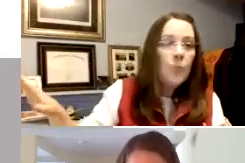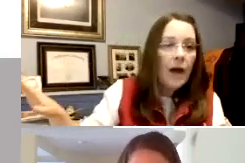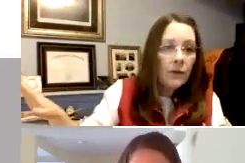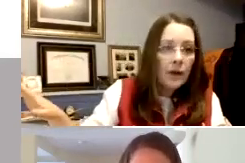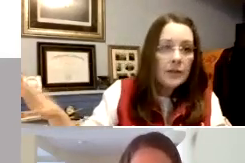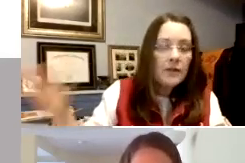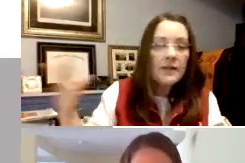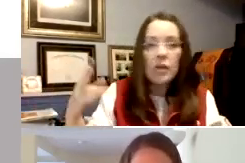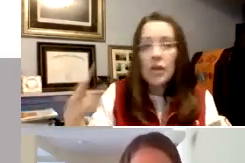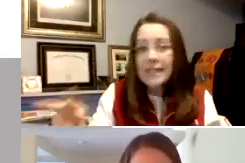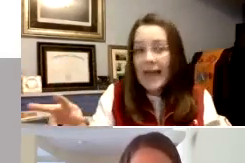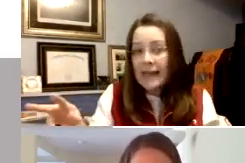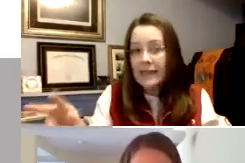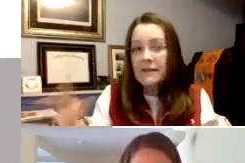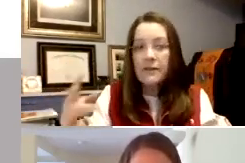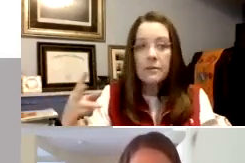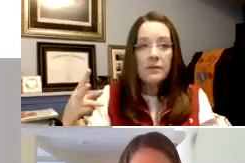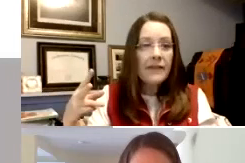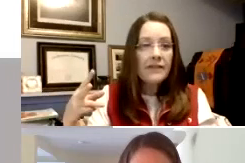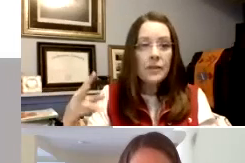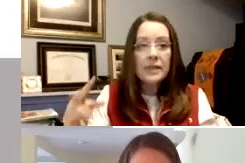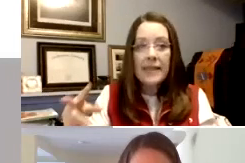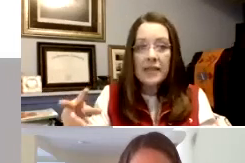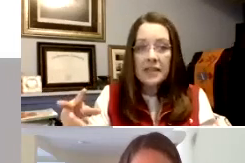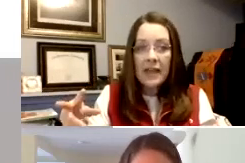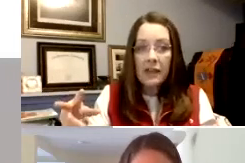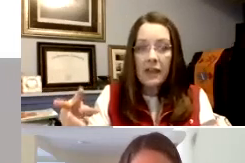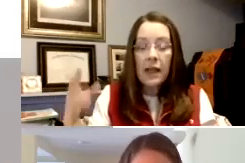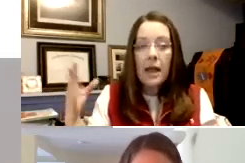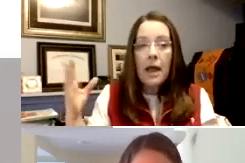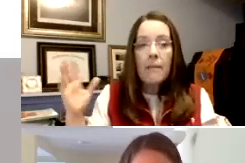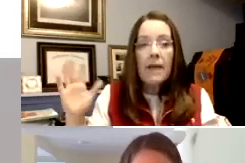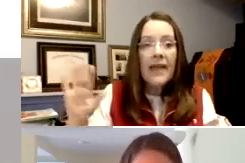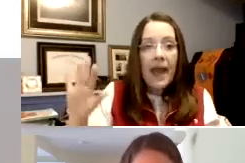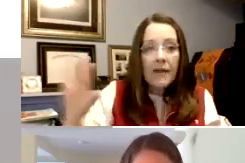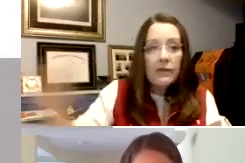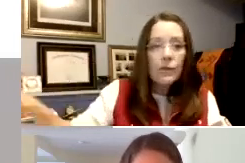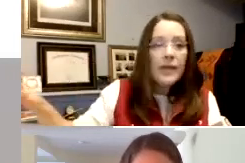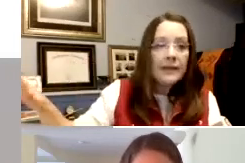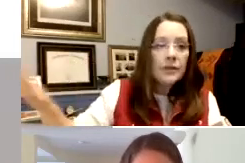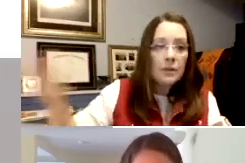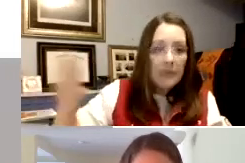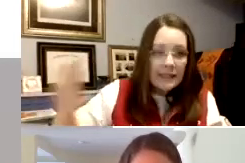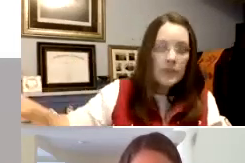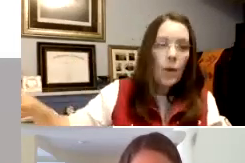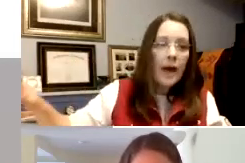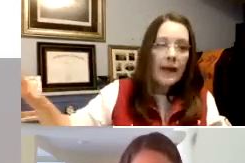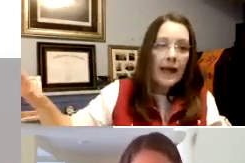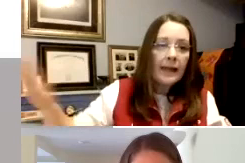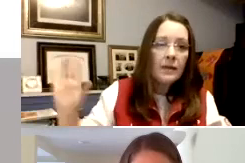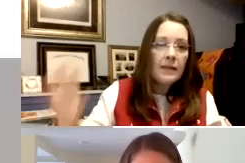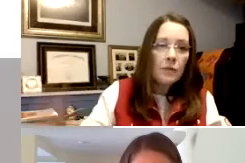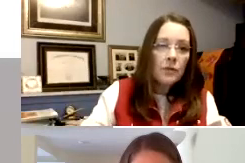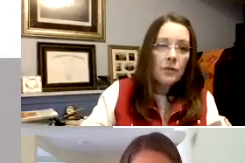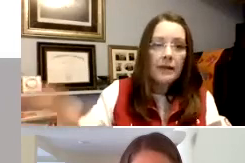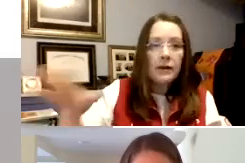swat for it. So they've never looked at it, they've never provided visual attention to that thing, but they have reacted to it because they've swatted at it,